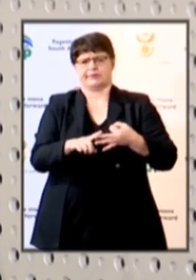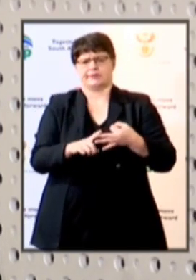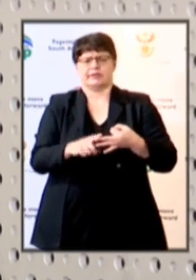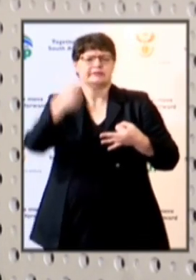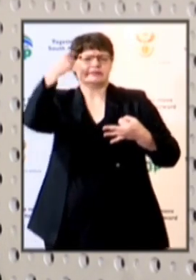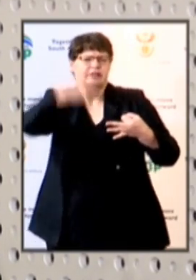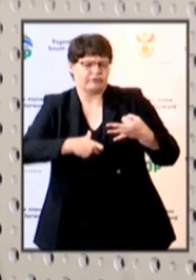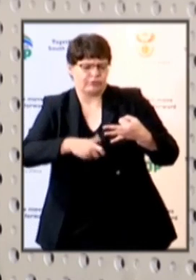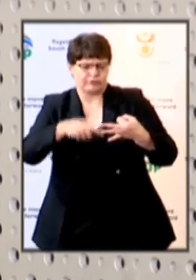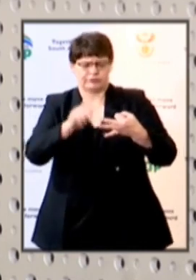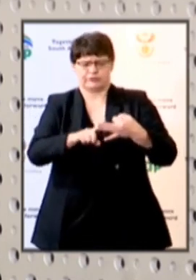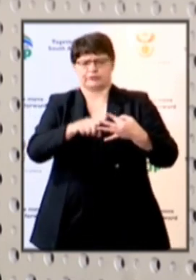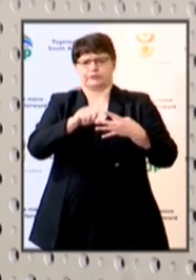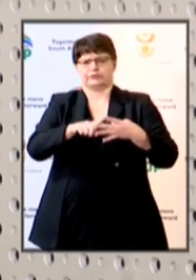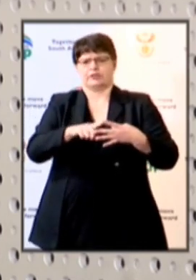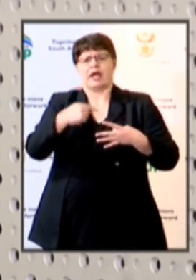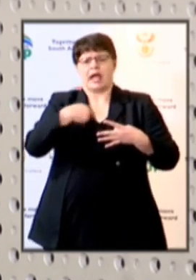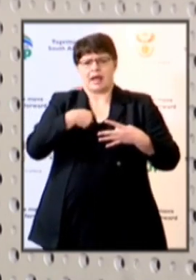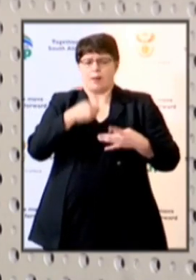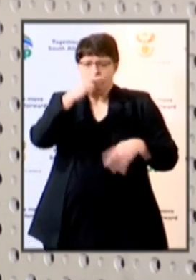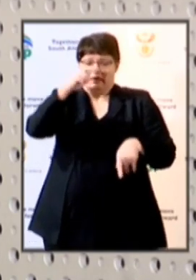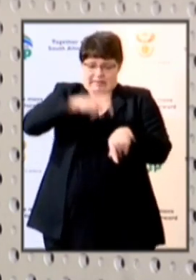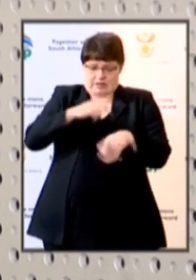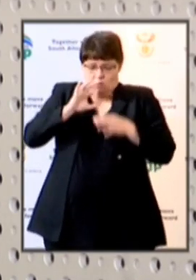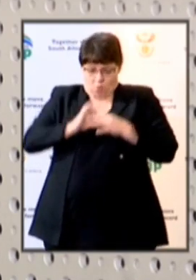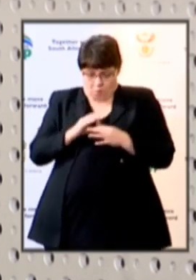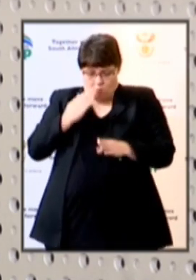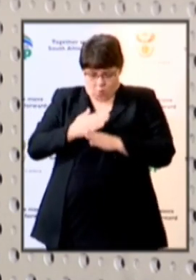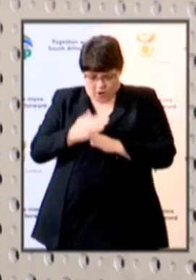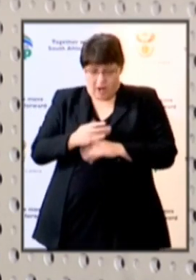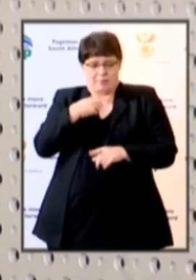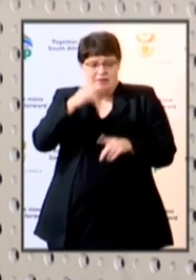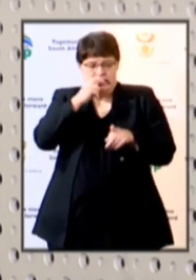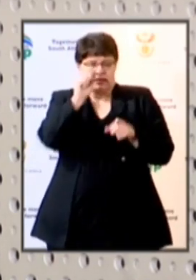mobile phones and other home office equipment.